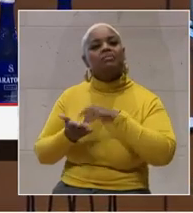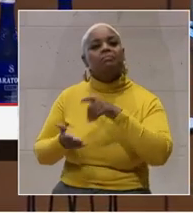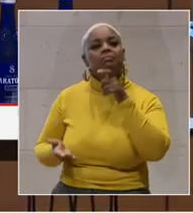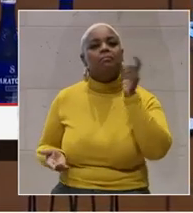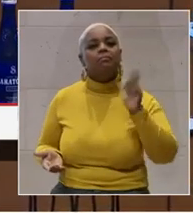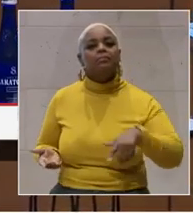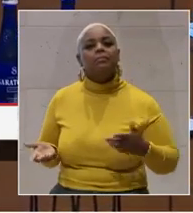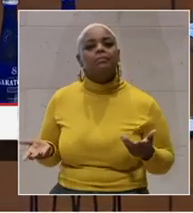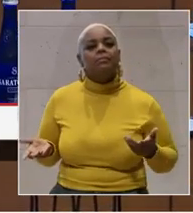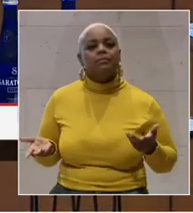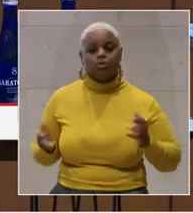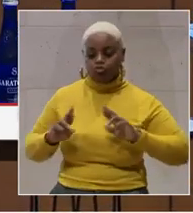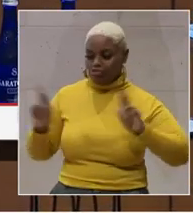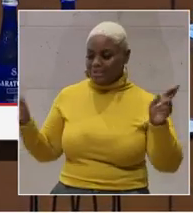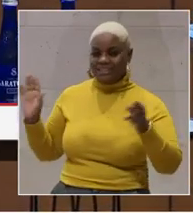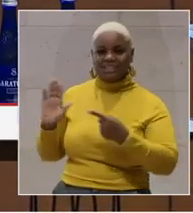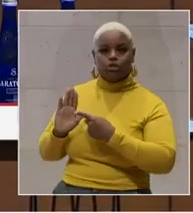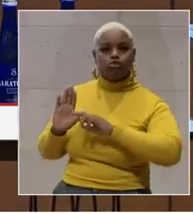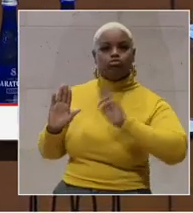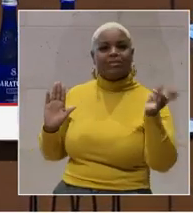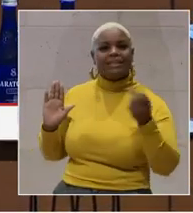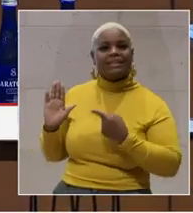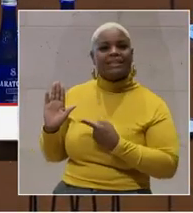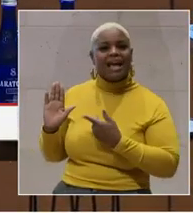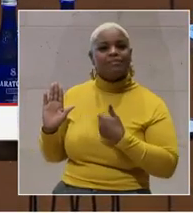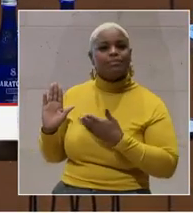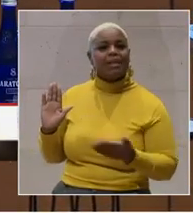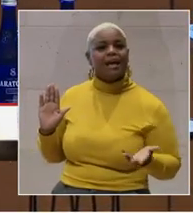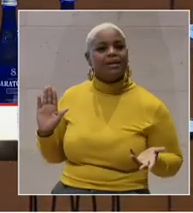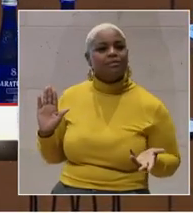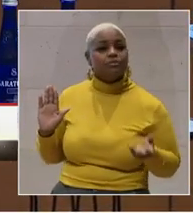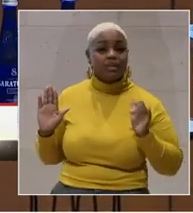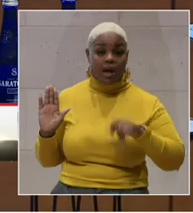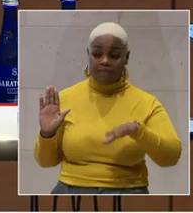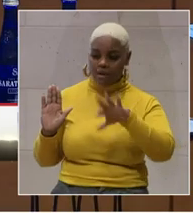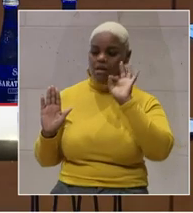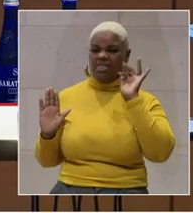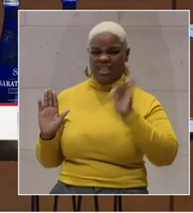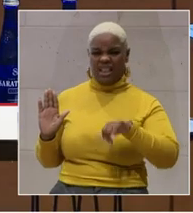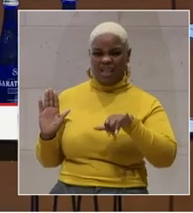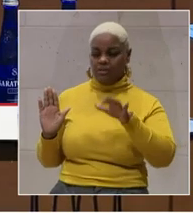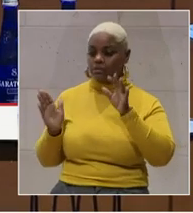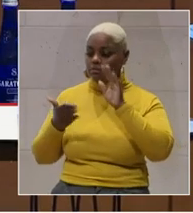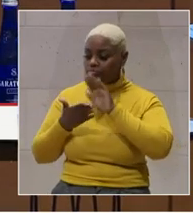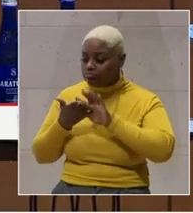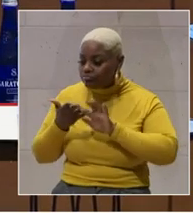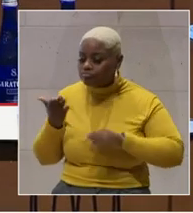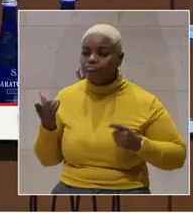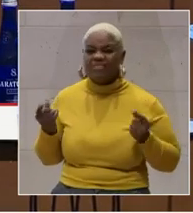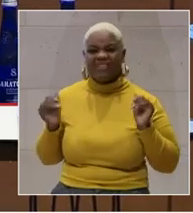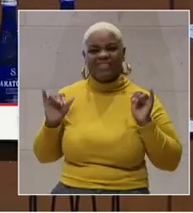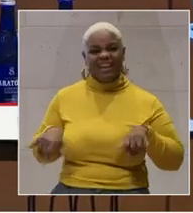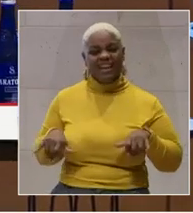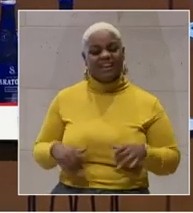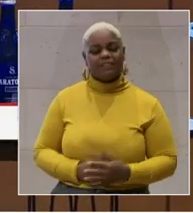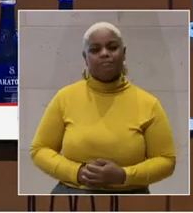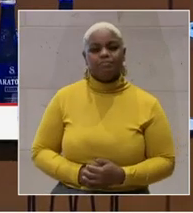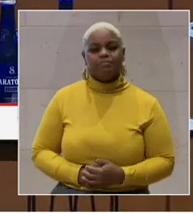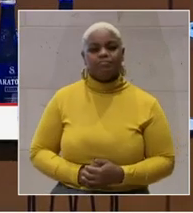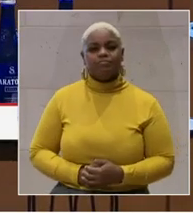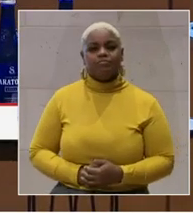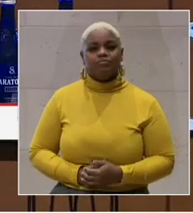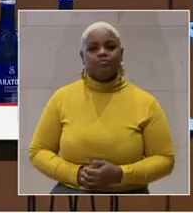that and we begin to think about ways to energize people on the Hill about how this will benefit